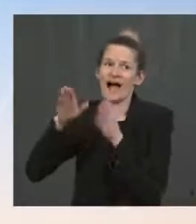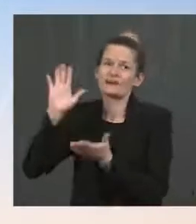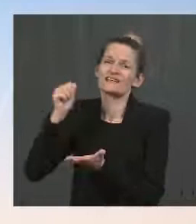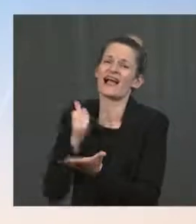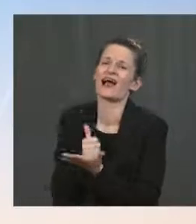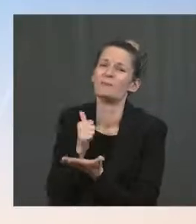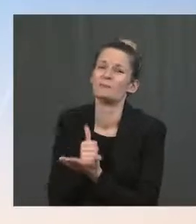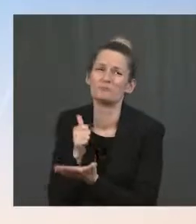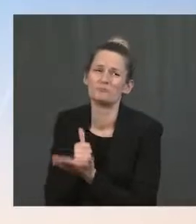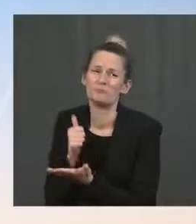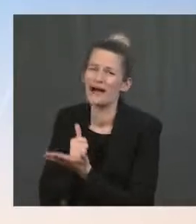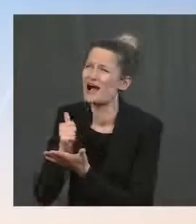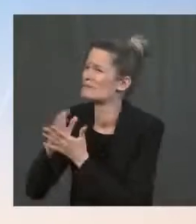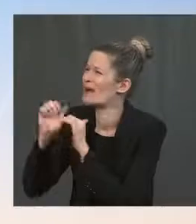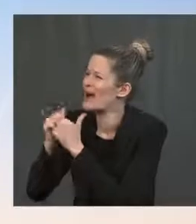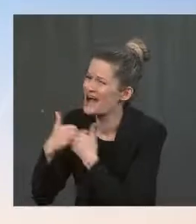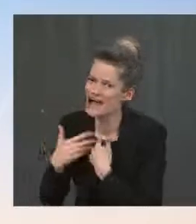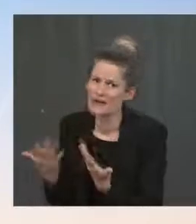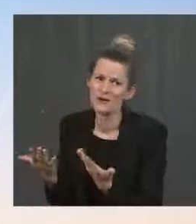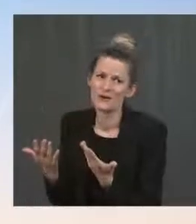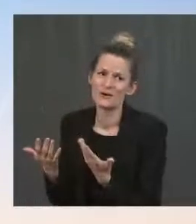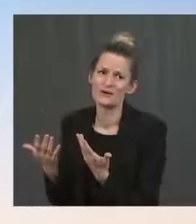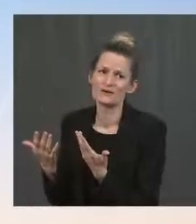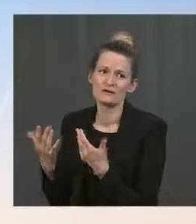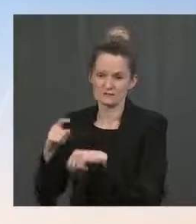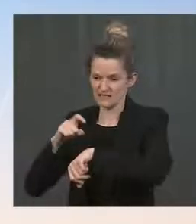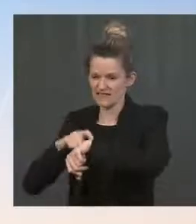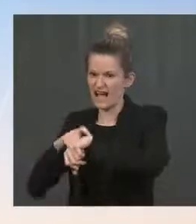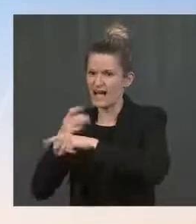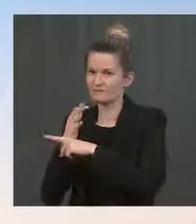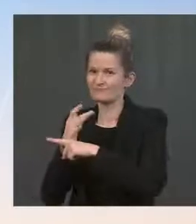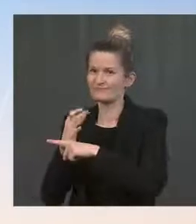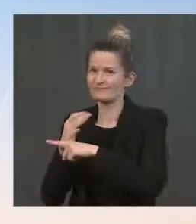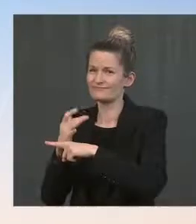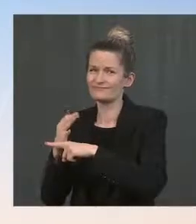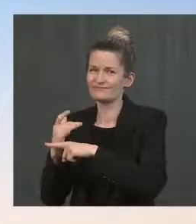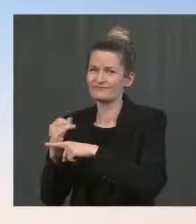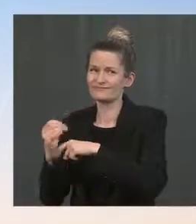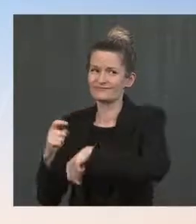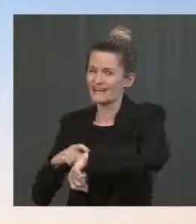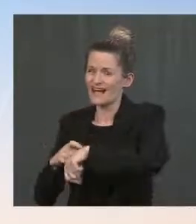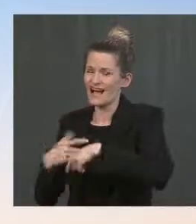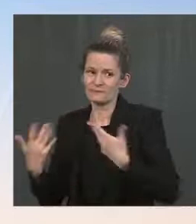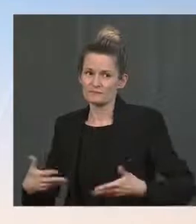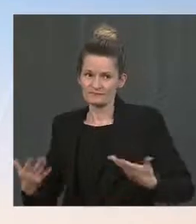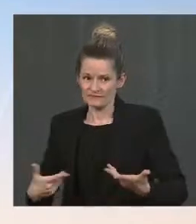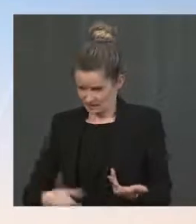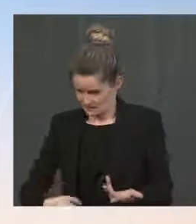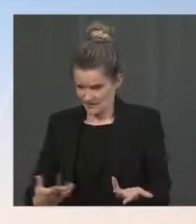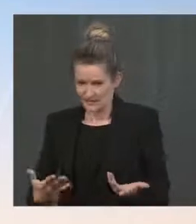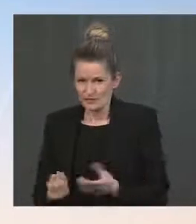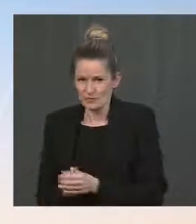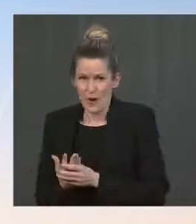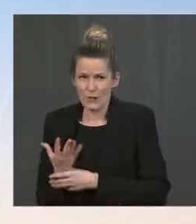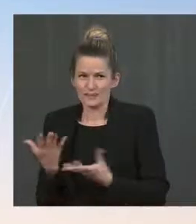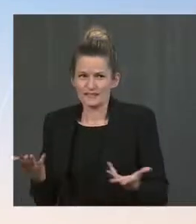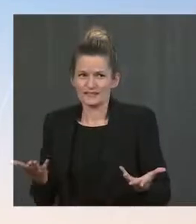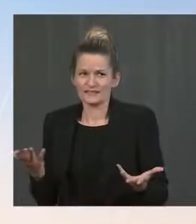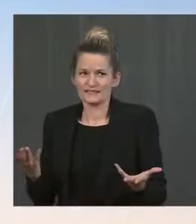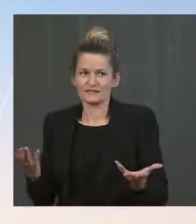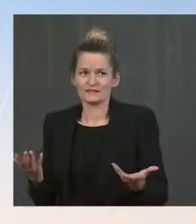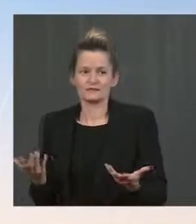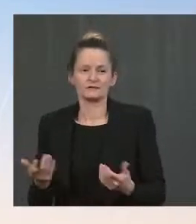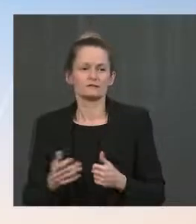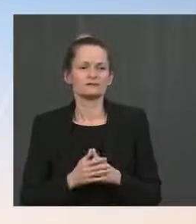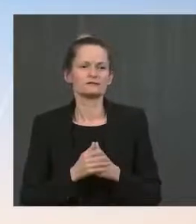intervention. The clock is ticking for them. The clock is literally ticking for them today. So in terms of their decision making, can